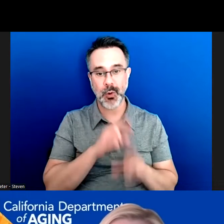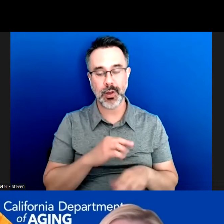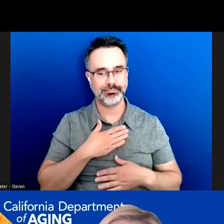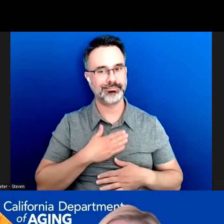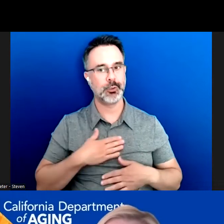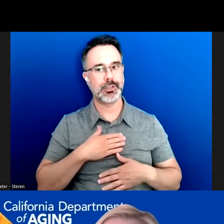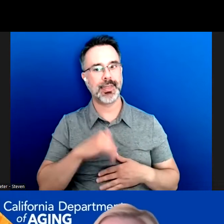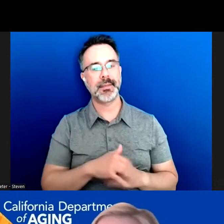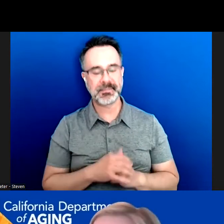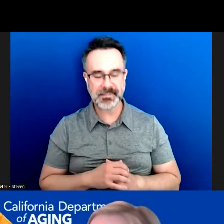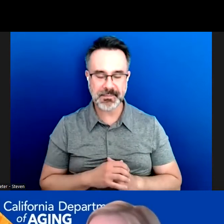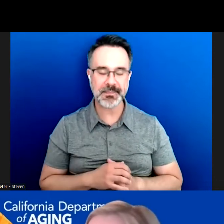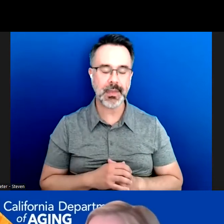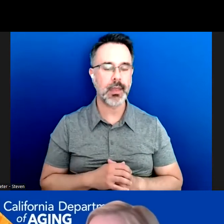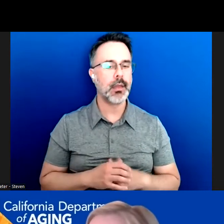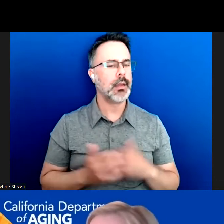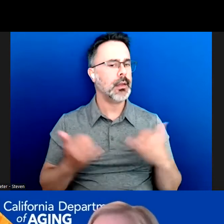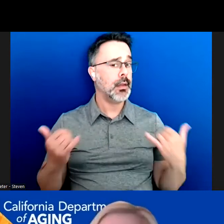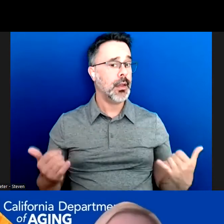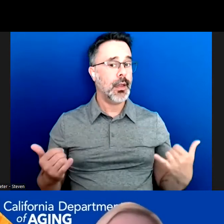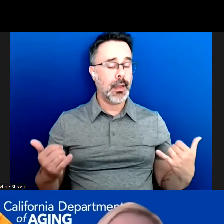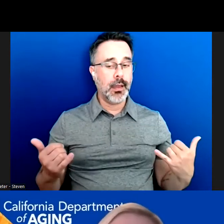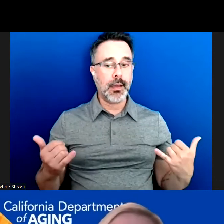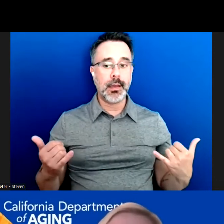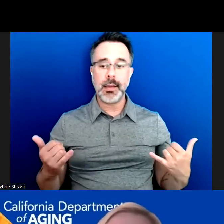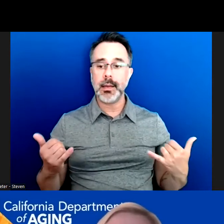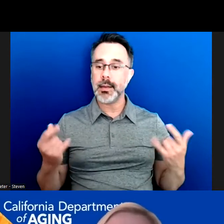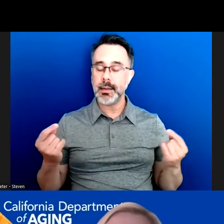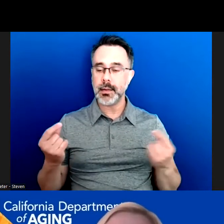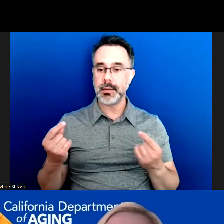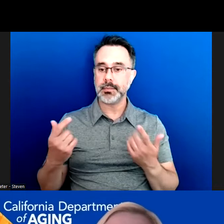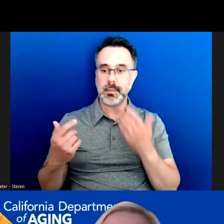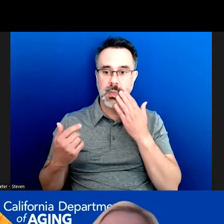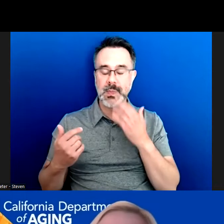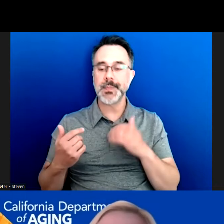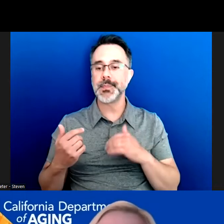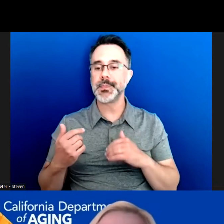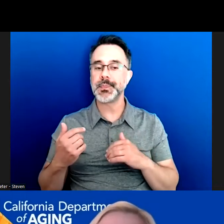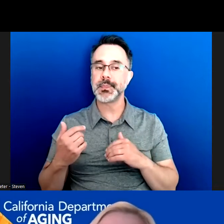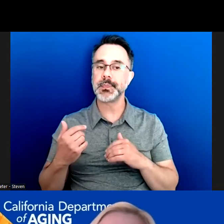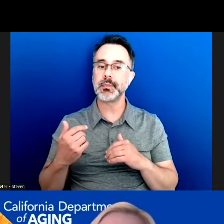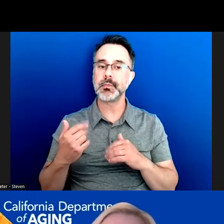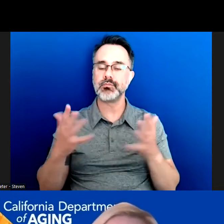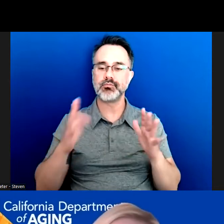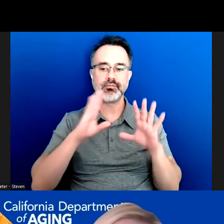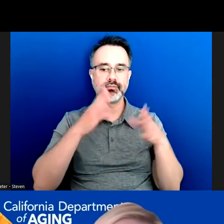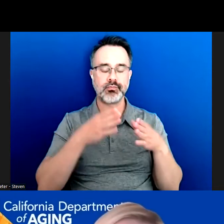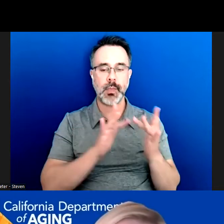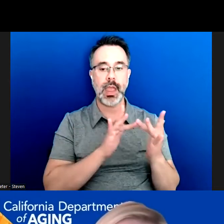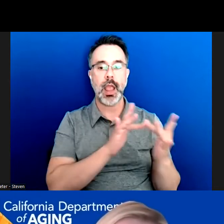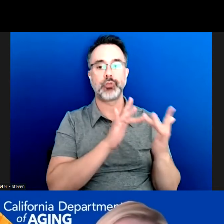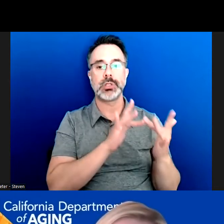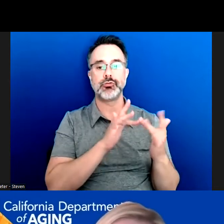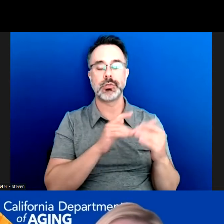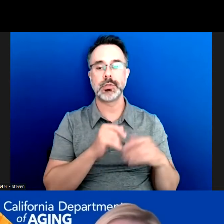it. So where we are now, after focusing on the outreach and engagement